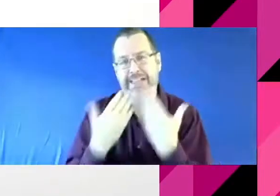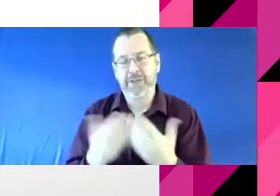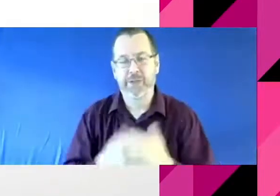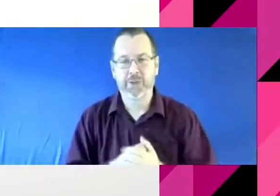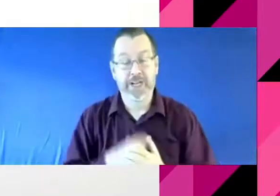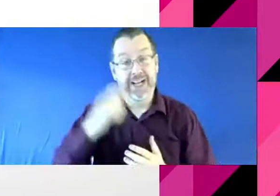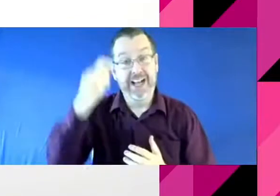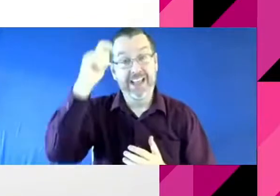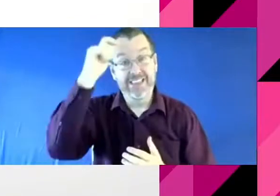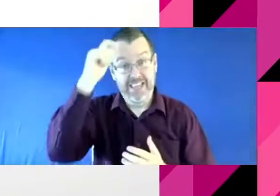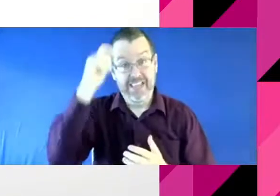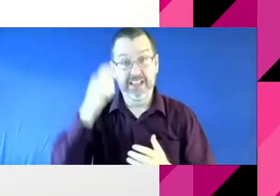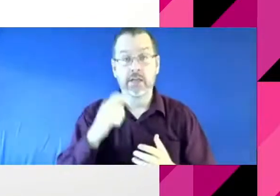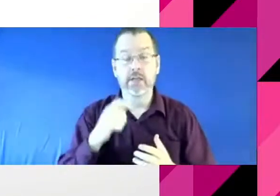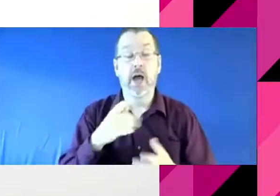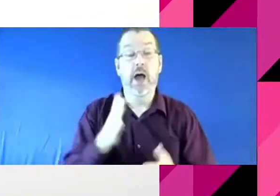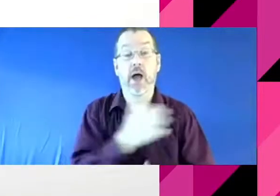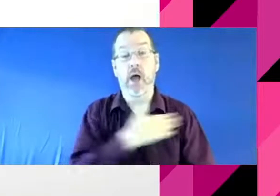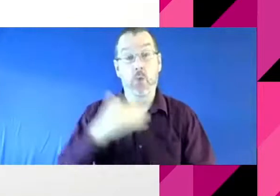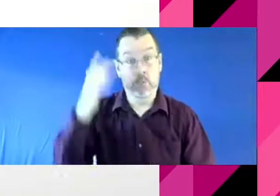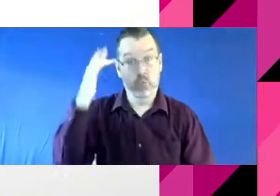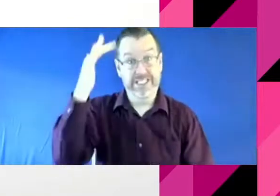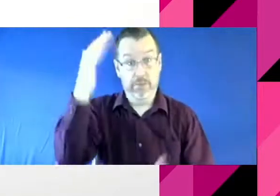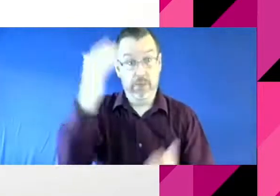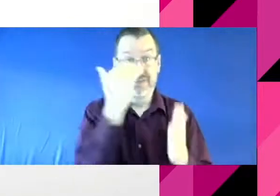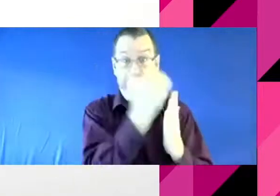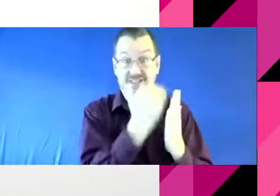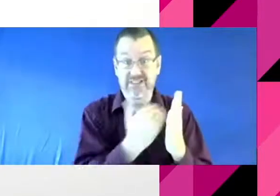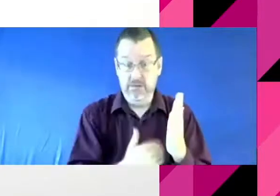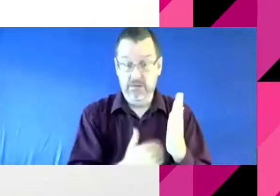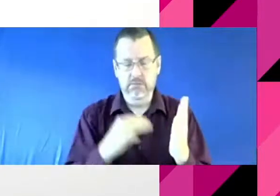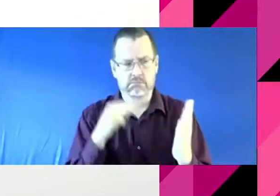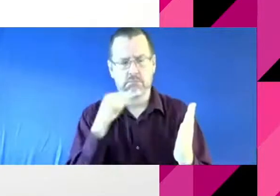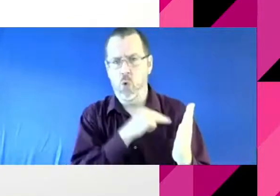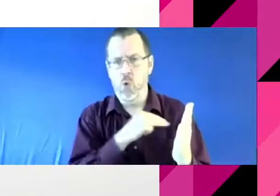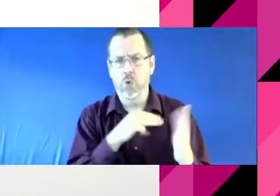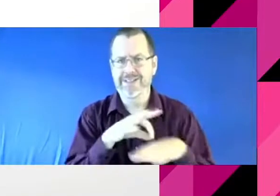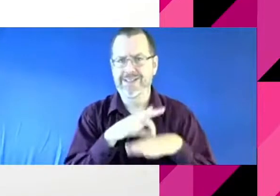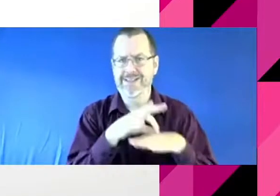the principles will provide an important guidelines to states.